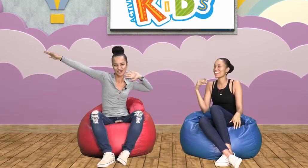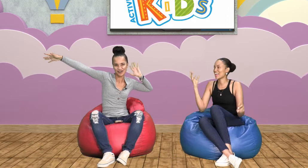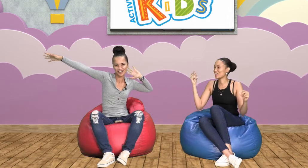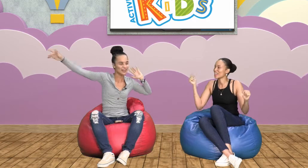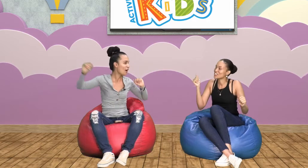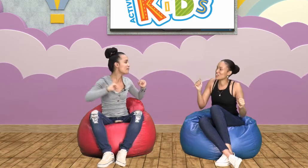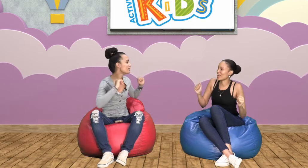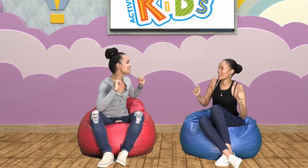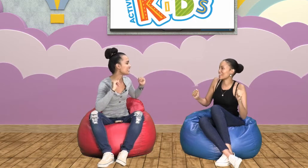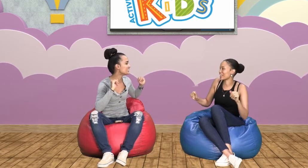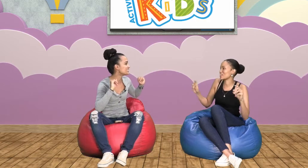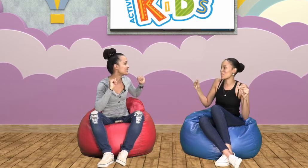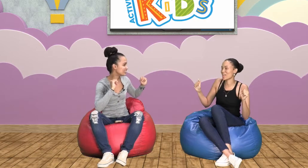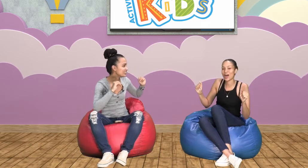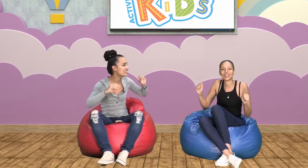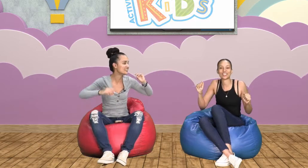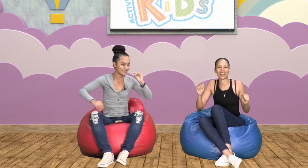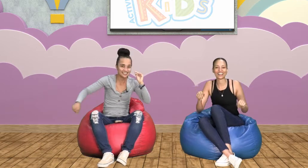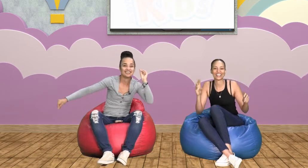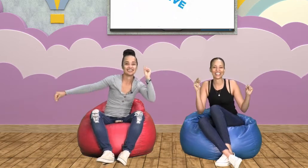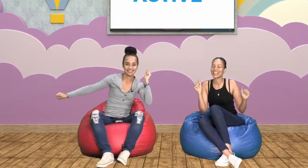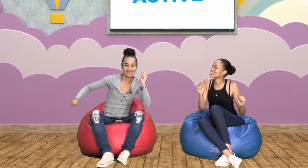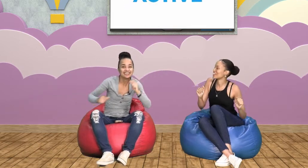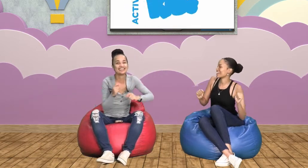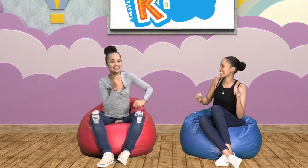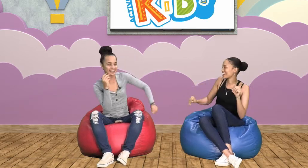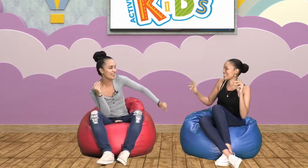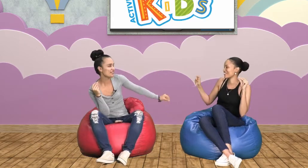Gatsby buggers high. Maybe chicken.